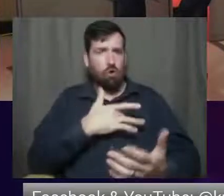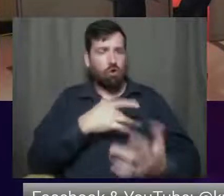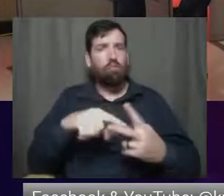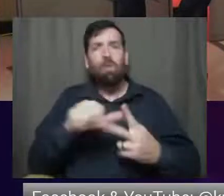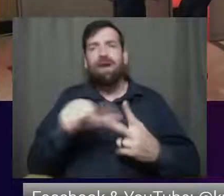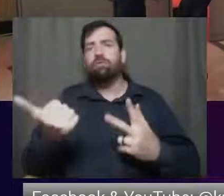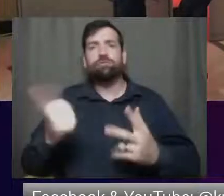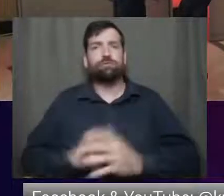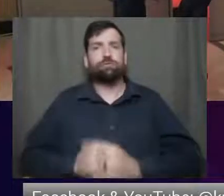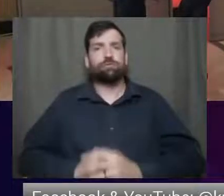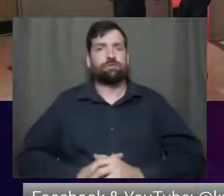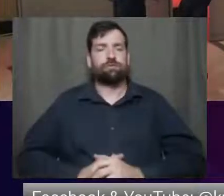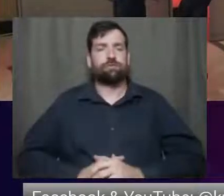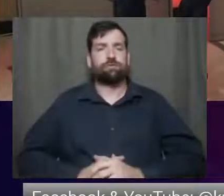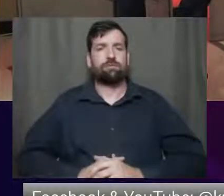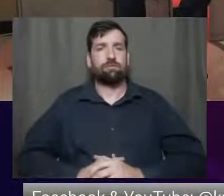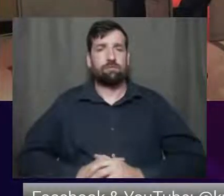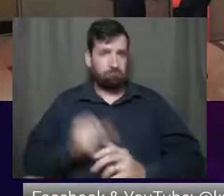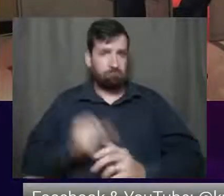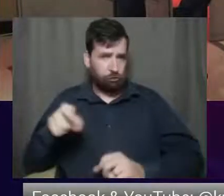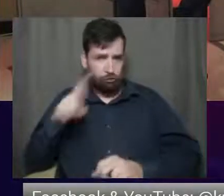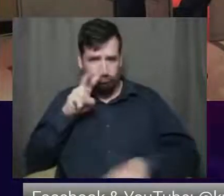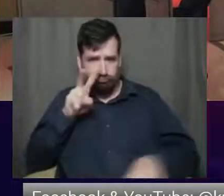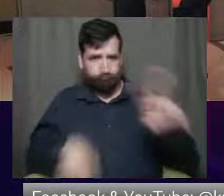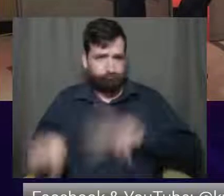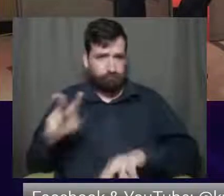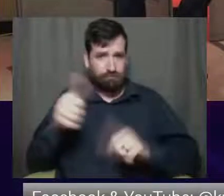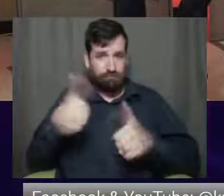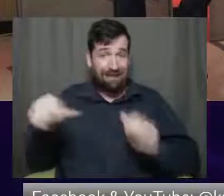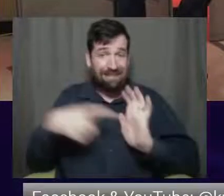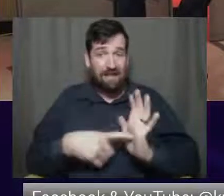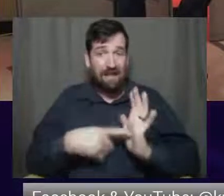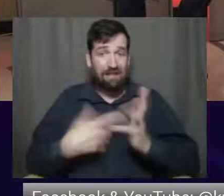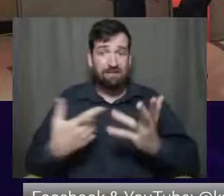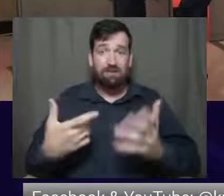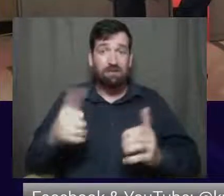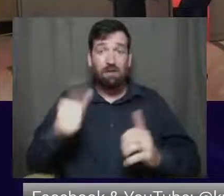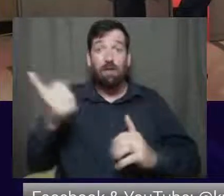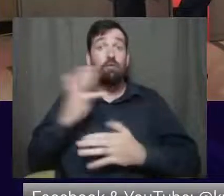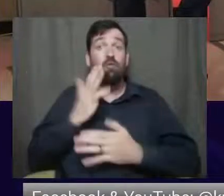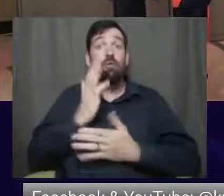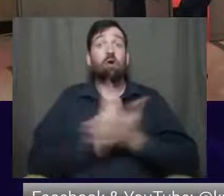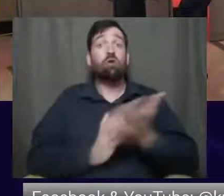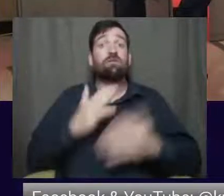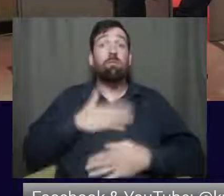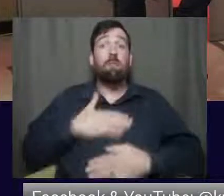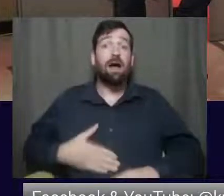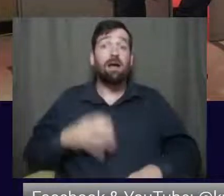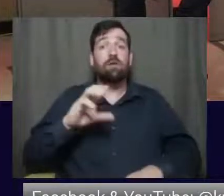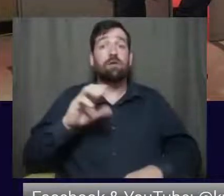what else we should be looking out for? Any signs, any other parts of the body or organs?